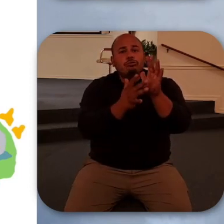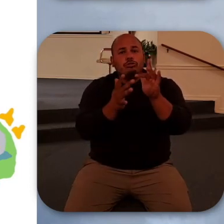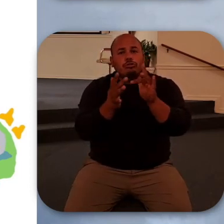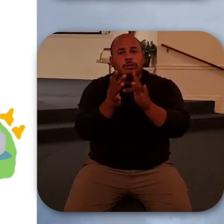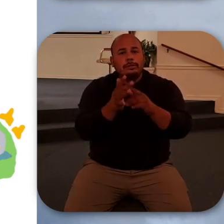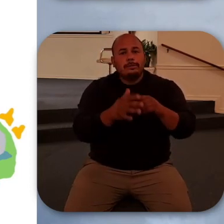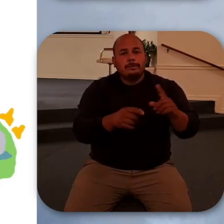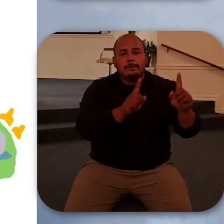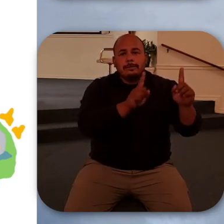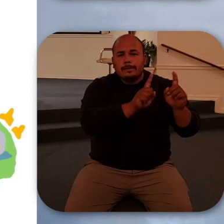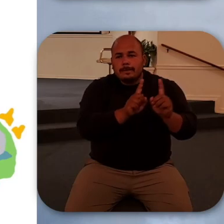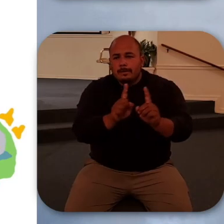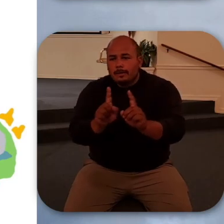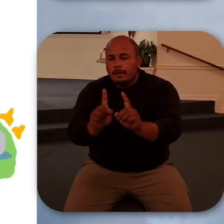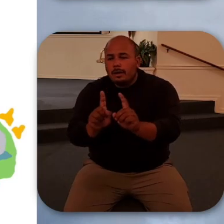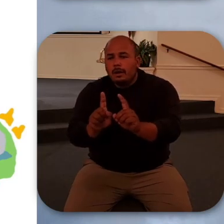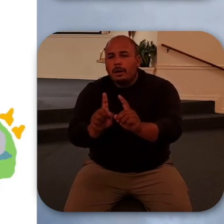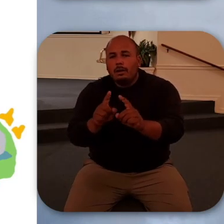Jesus wept.